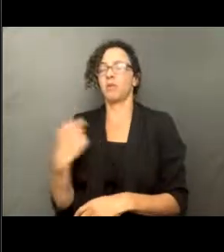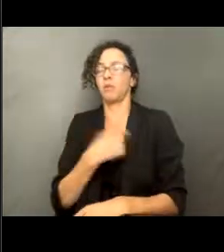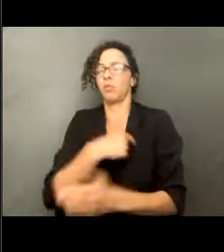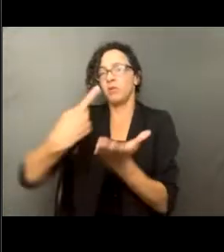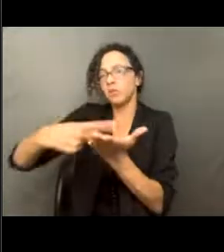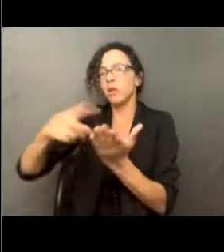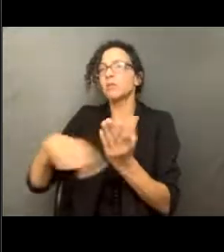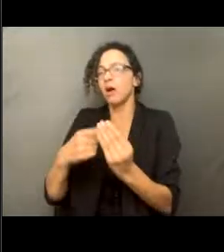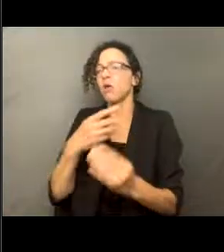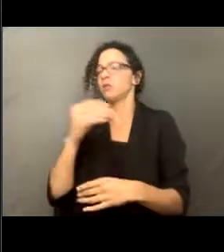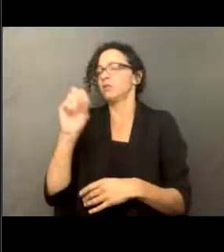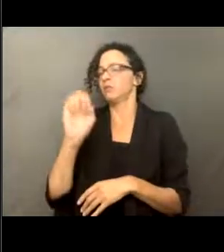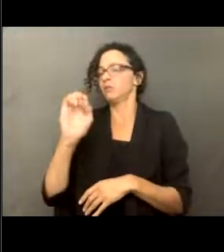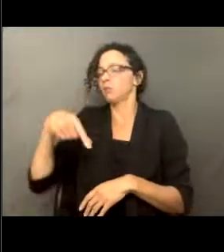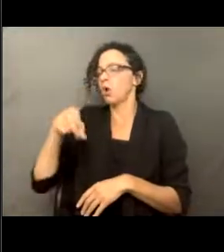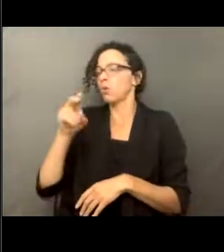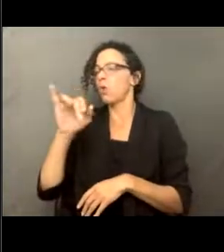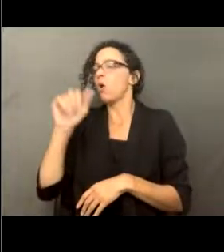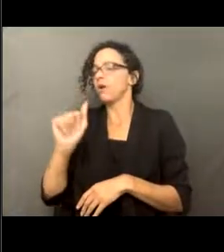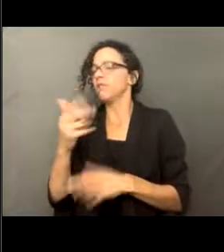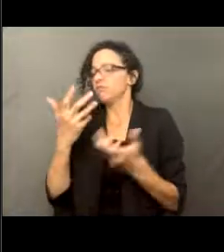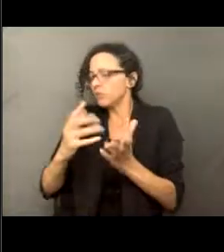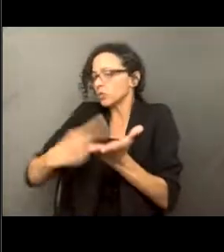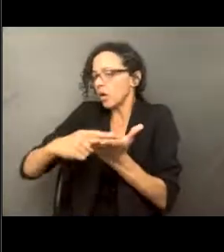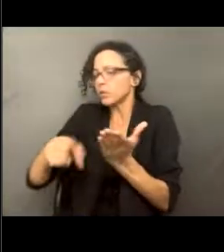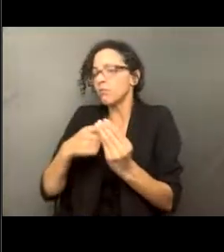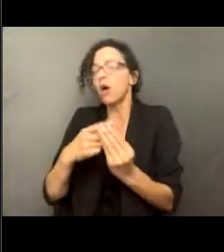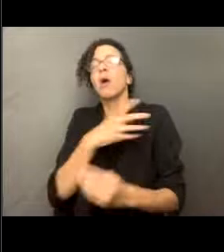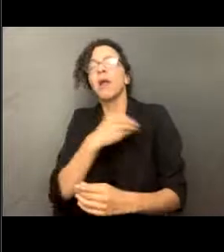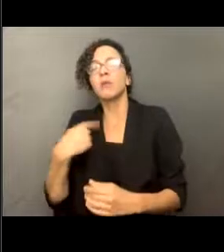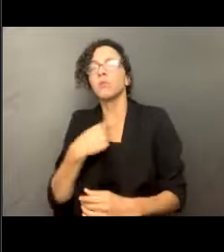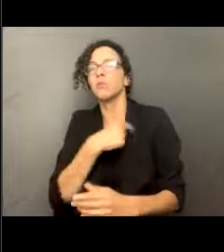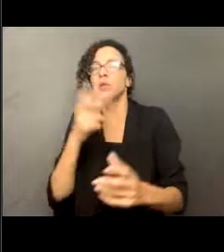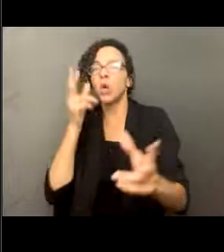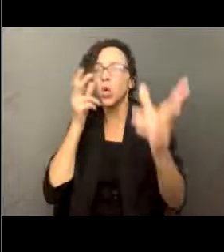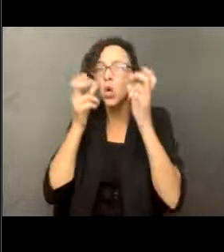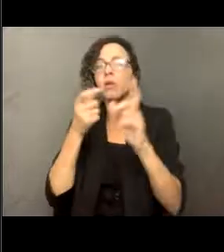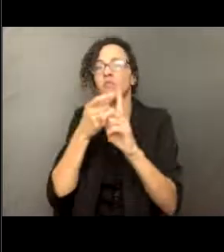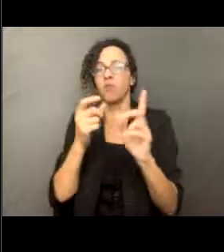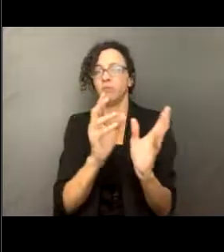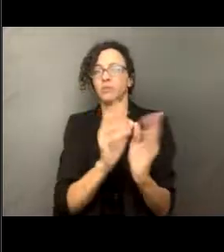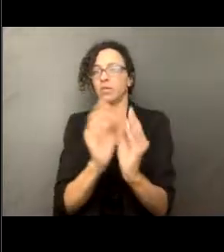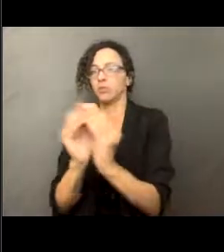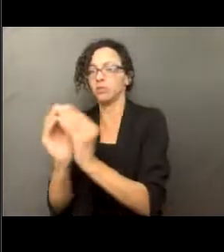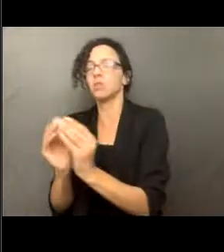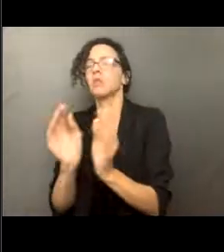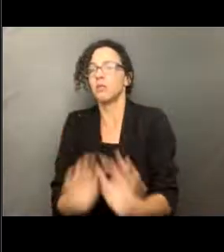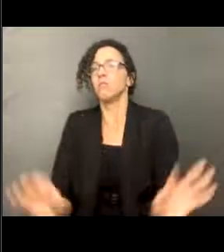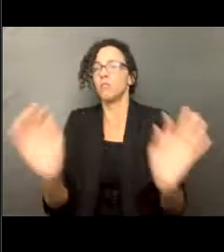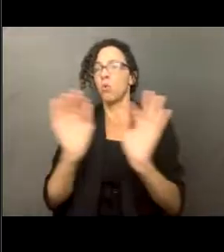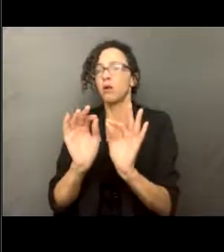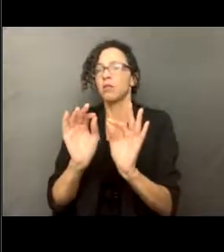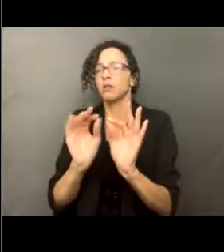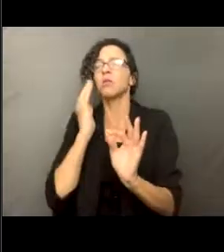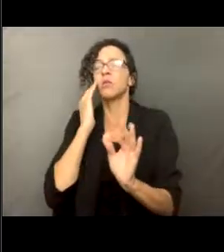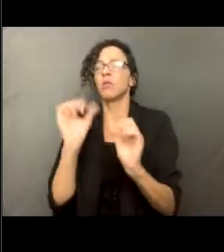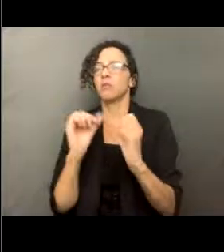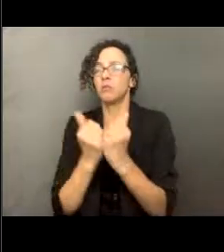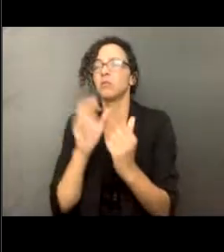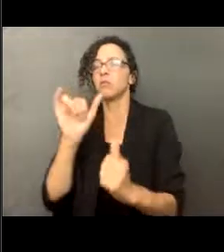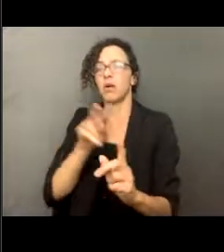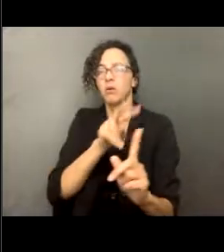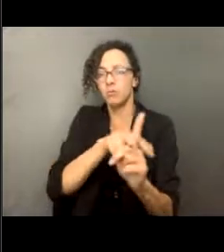talked about it, and we've heard about it through the listening sessions, is the importance of having those agencies that are implementing things like regional transportation plans, those agencies that